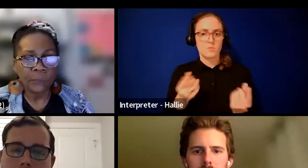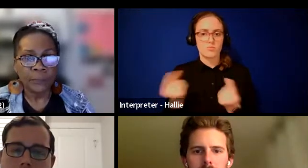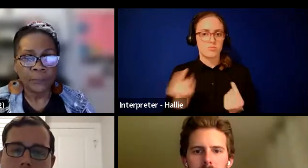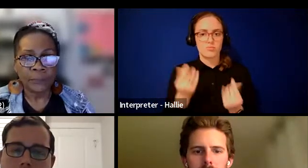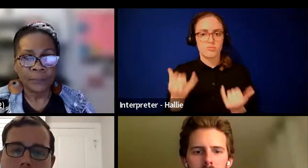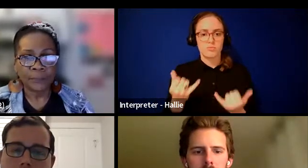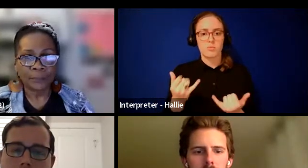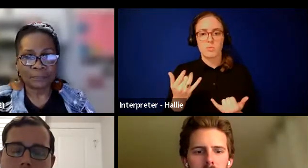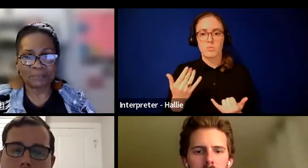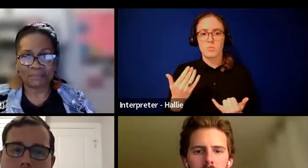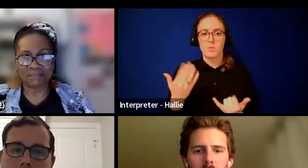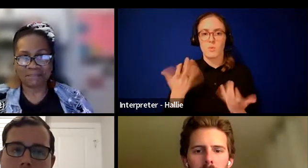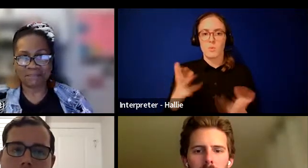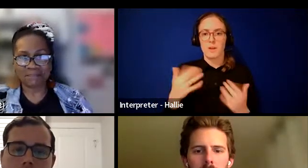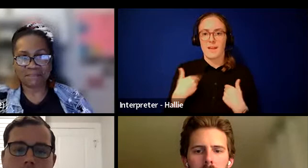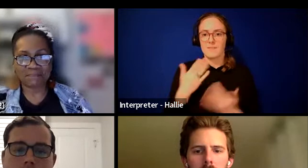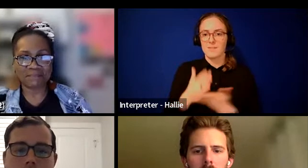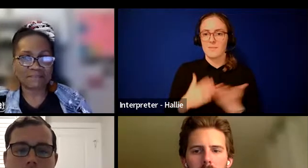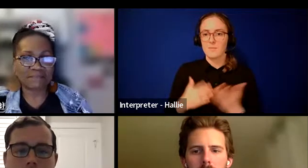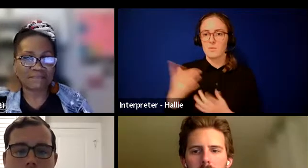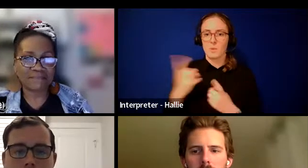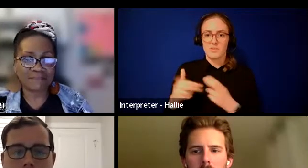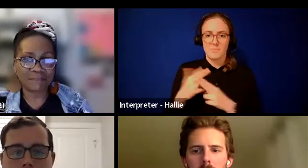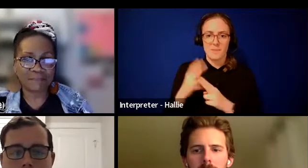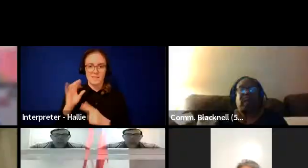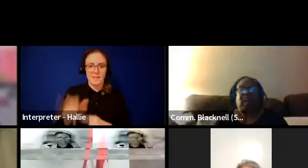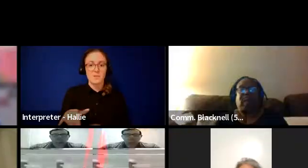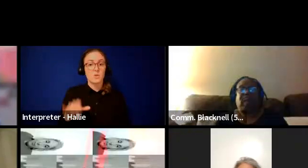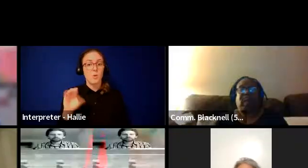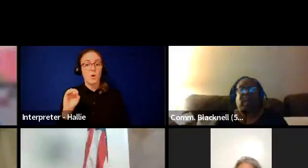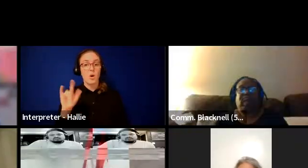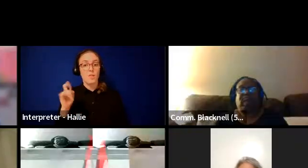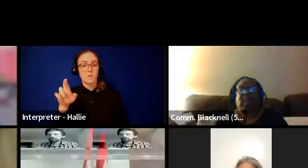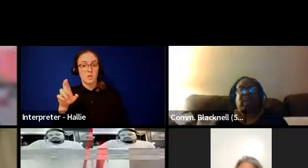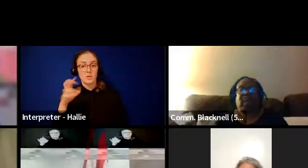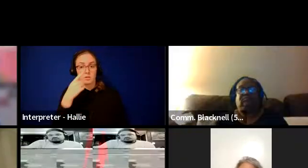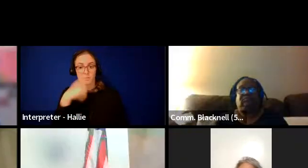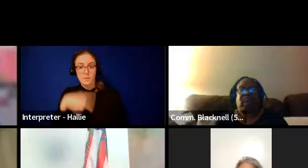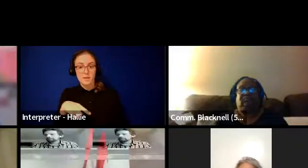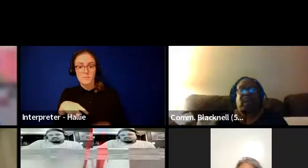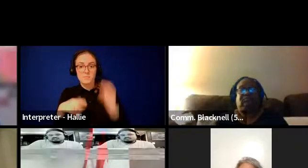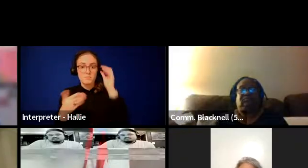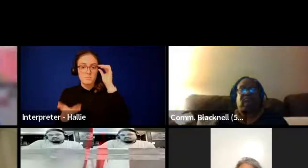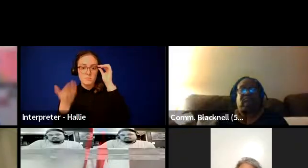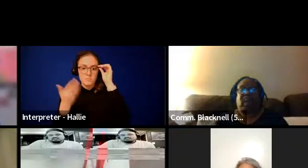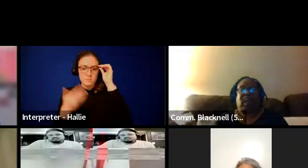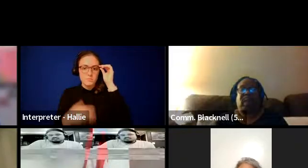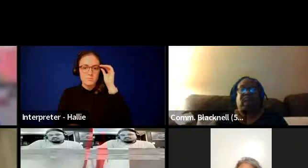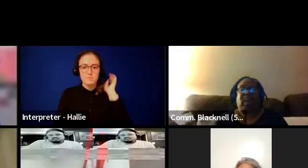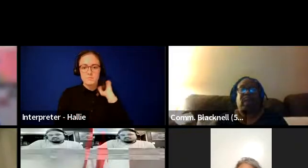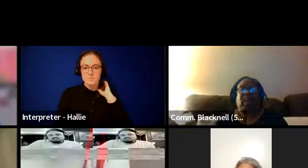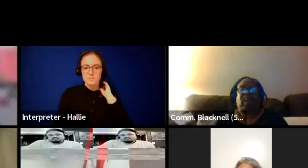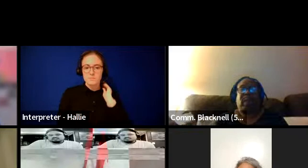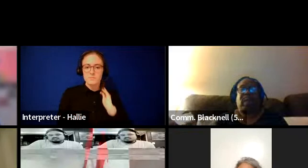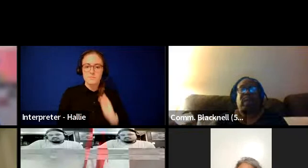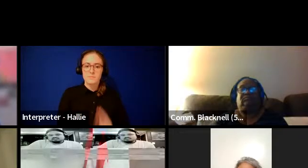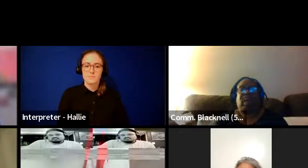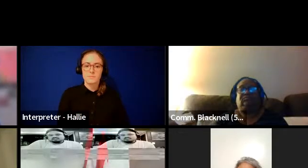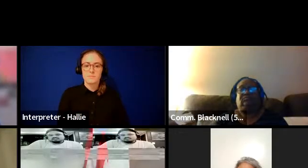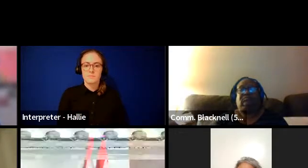that walk over here in 5D05. So Oliver, when you're available, feel free to go ahead and take the reign.